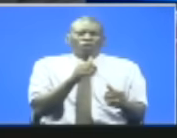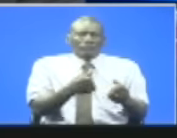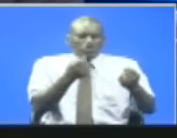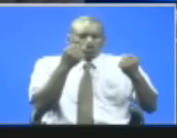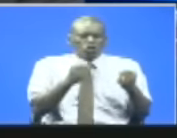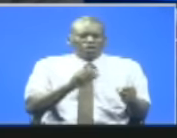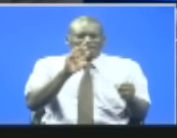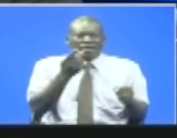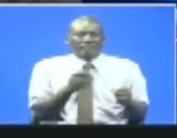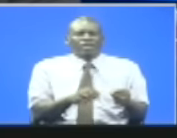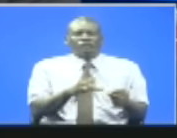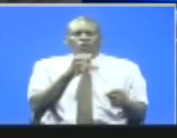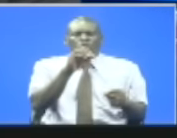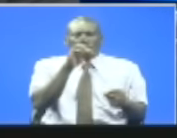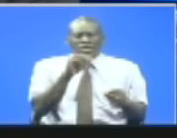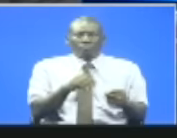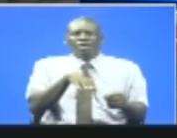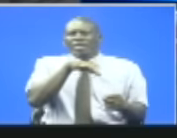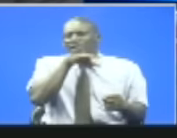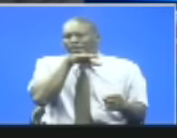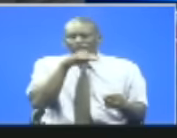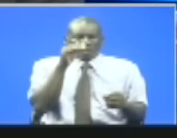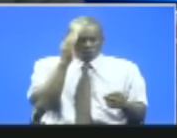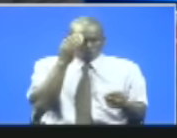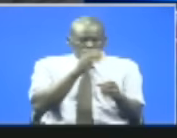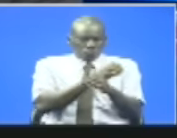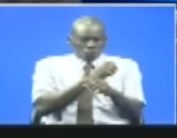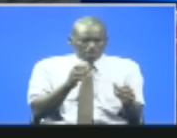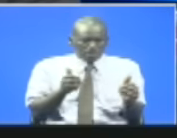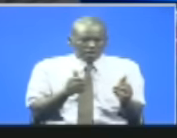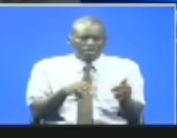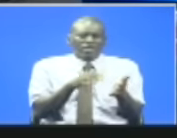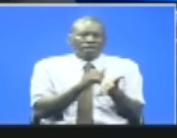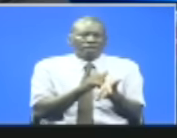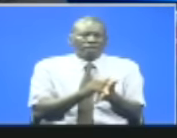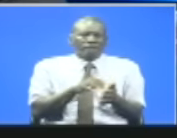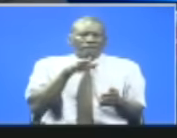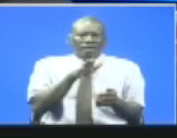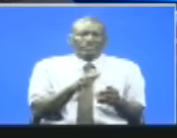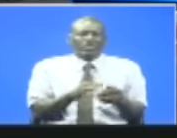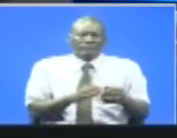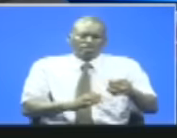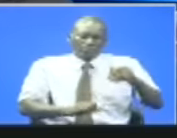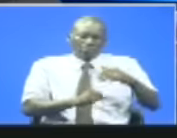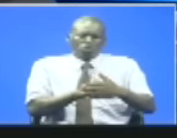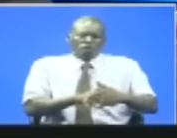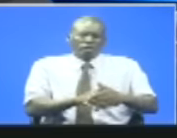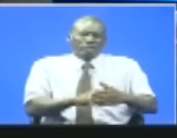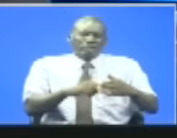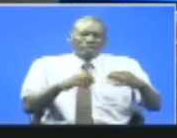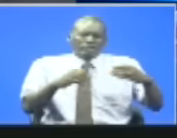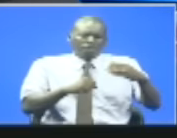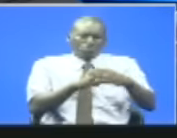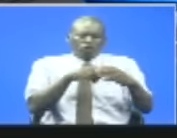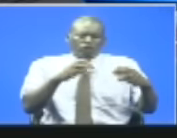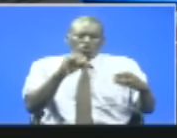in this. Raila Odinga knows very well that his fallback is stronger than anything else